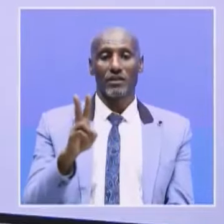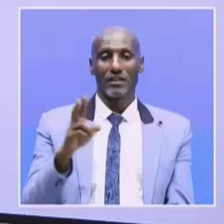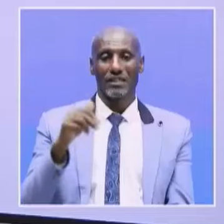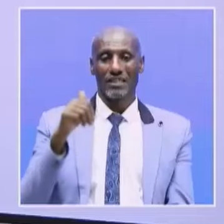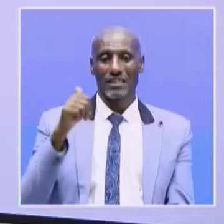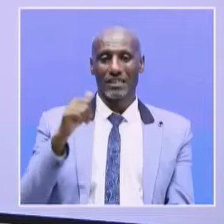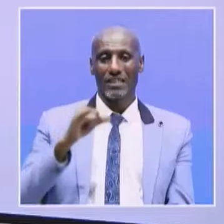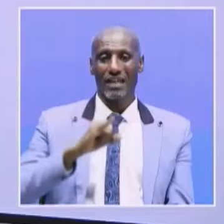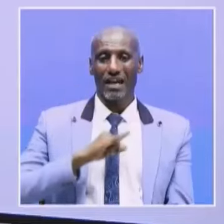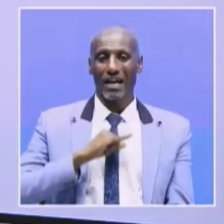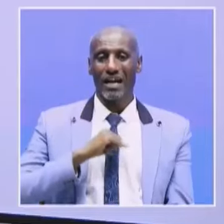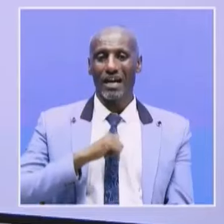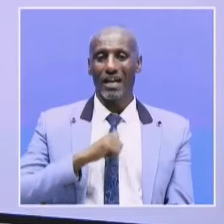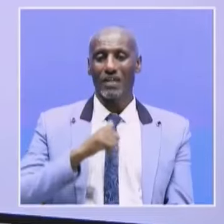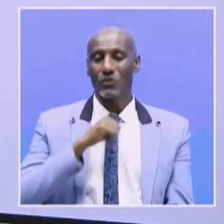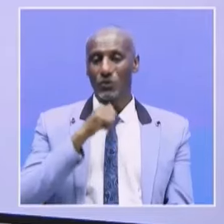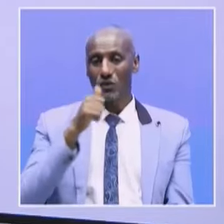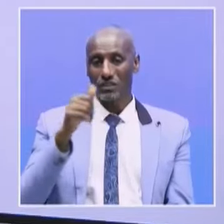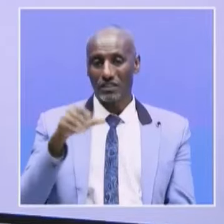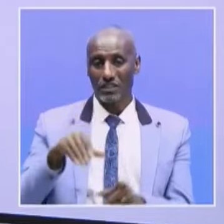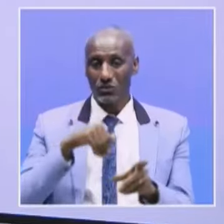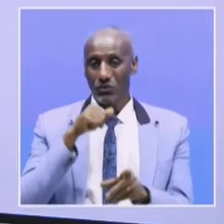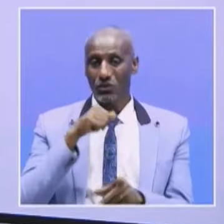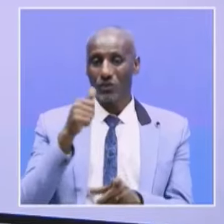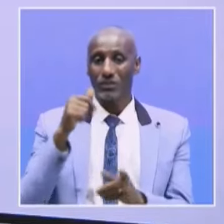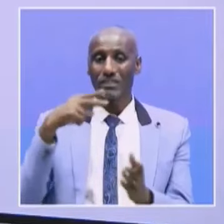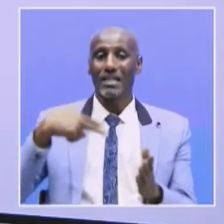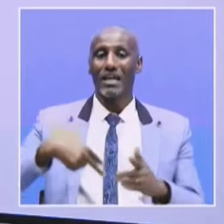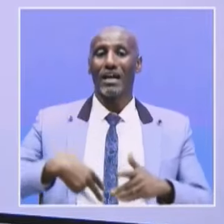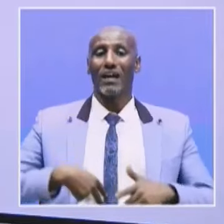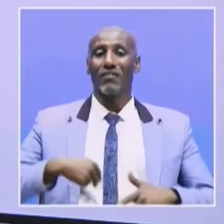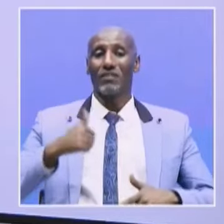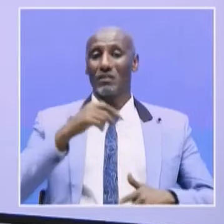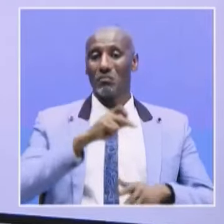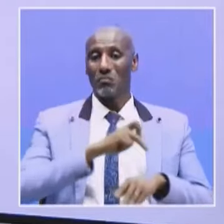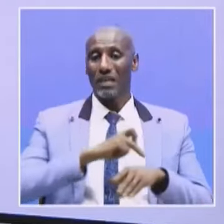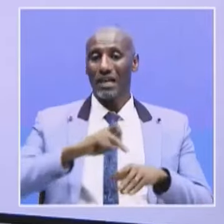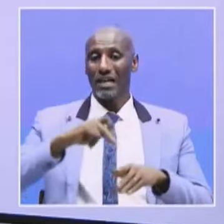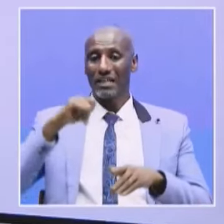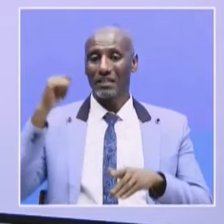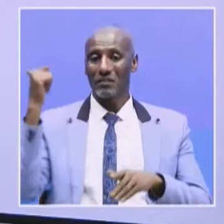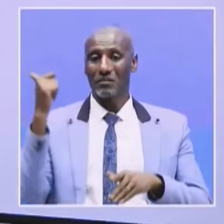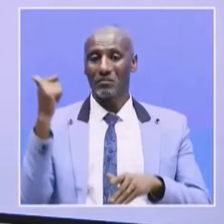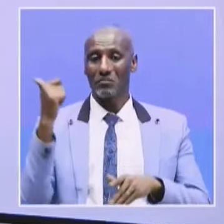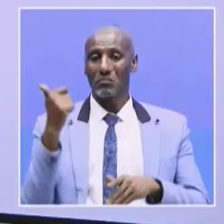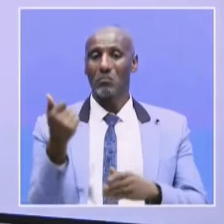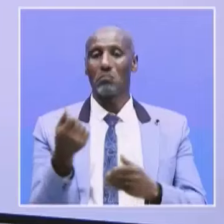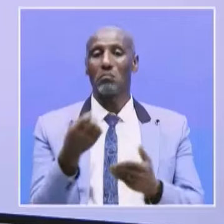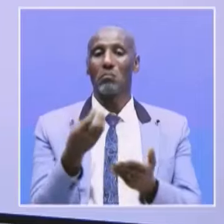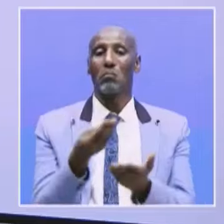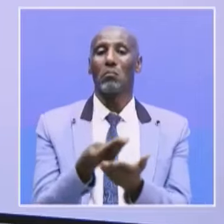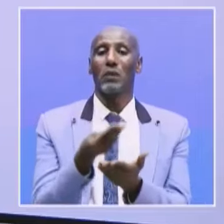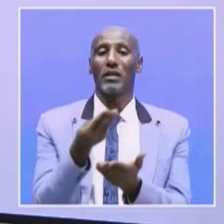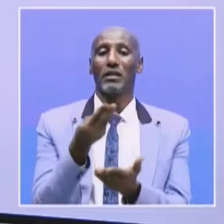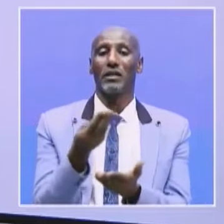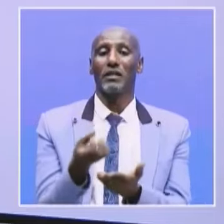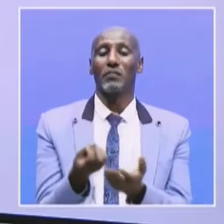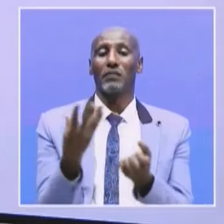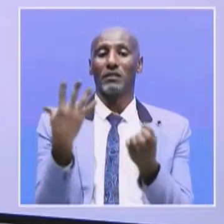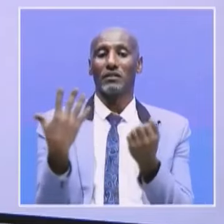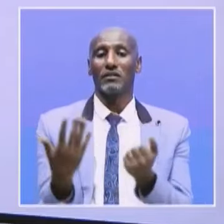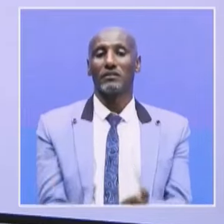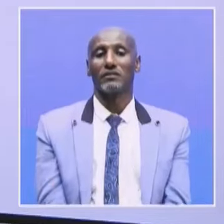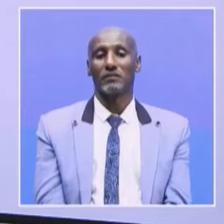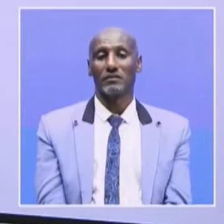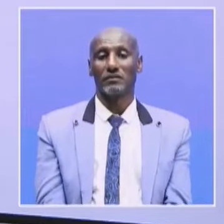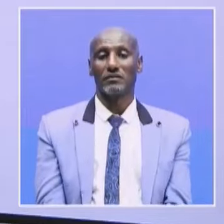have blank money. I do not have blank money. When we come to here is 2 choices, many and much. When we come